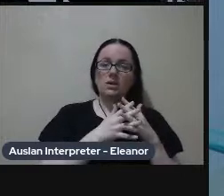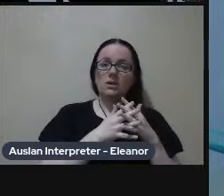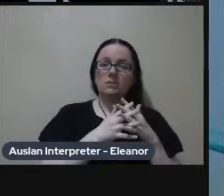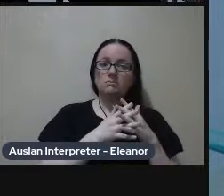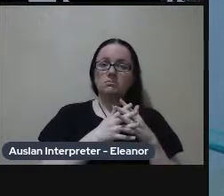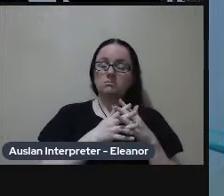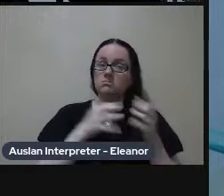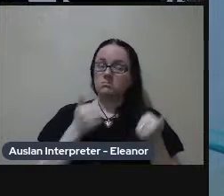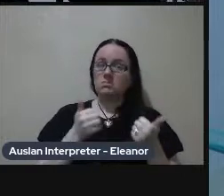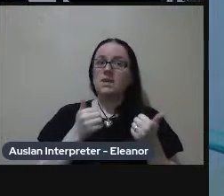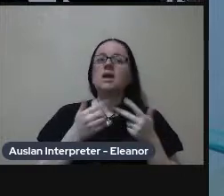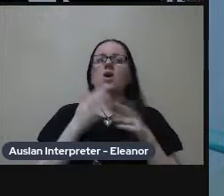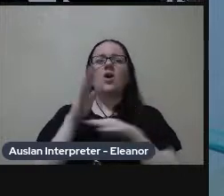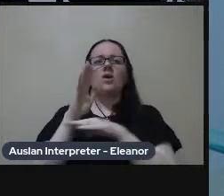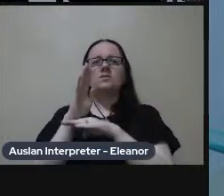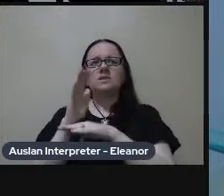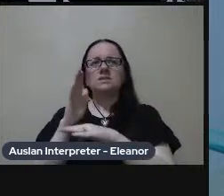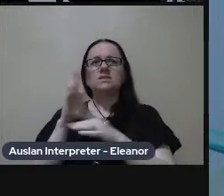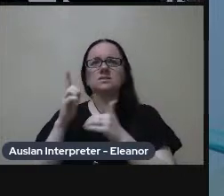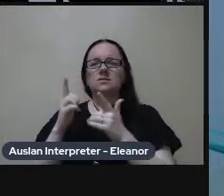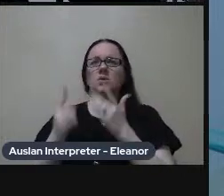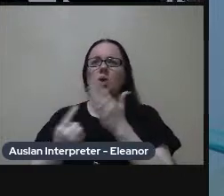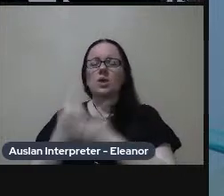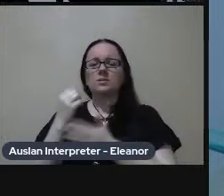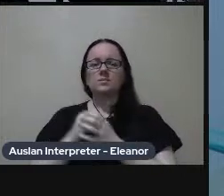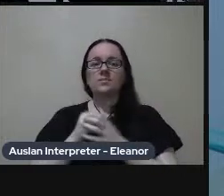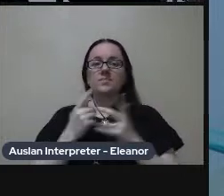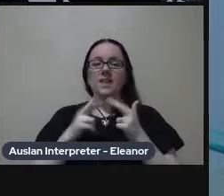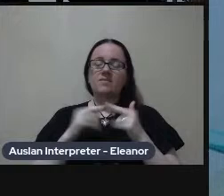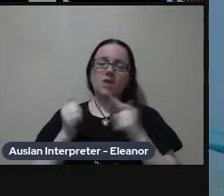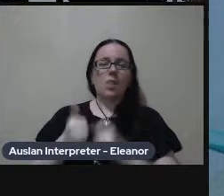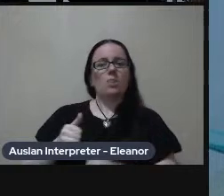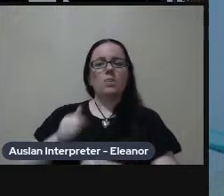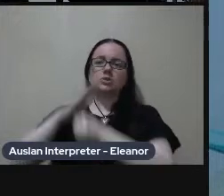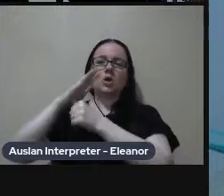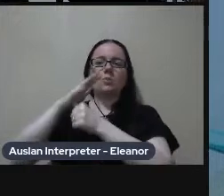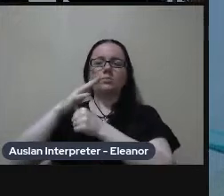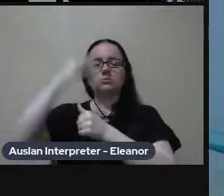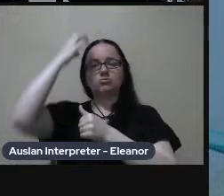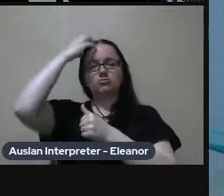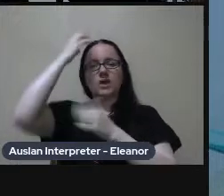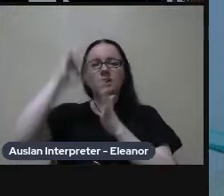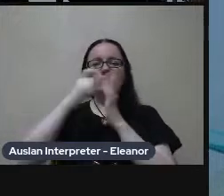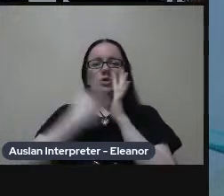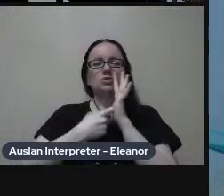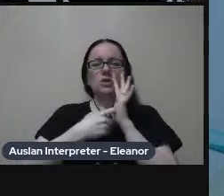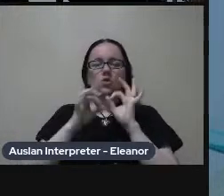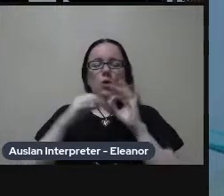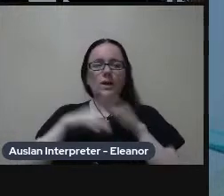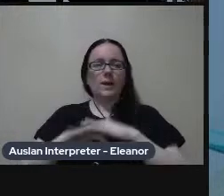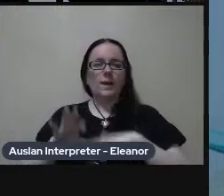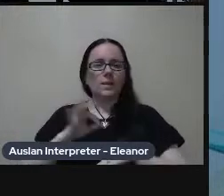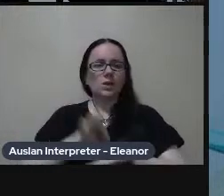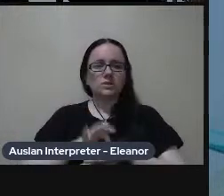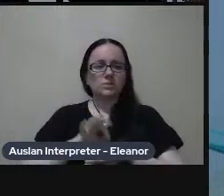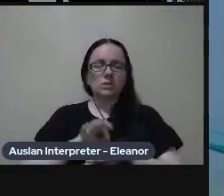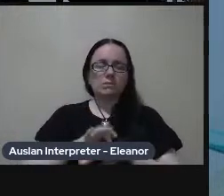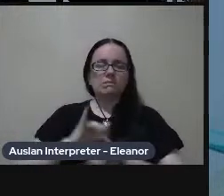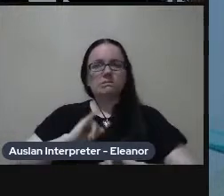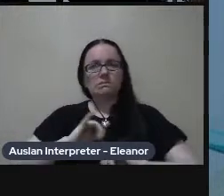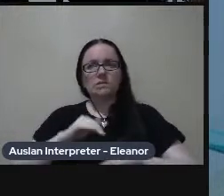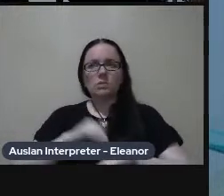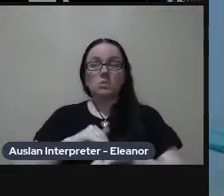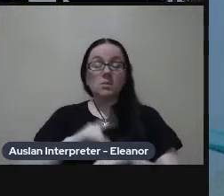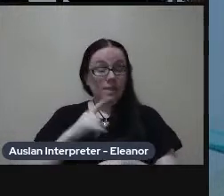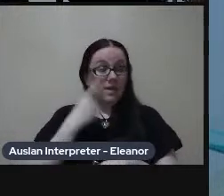international phenomenon, right? If maybe the top neurologists aren't at the hospital, that can be a problem. Not in the Hunter New England region on average when